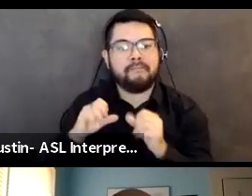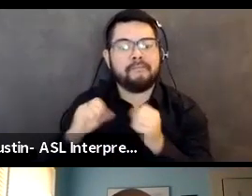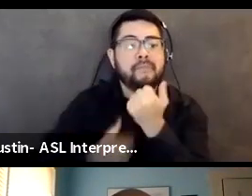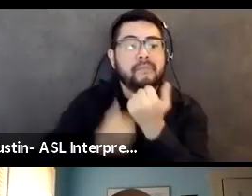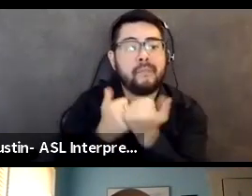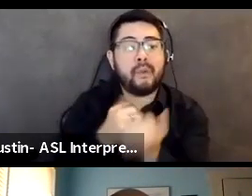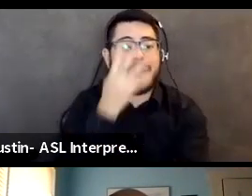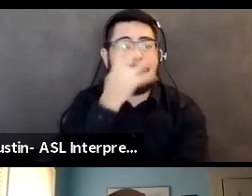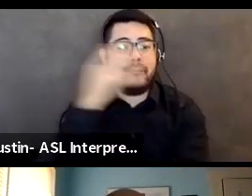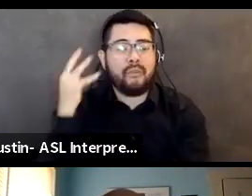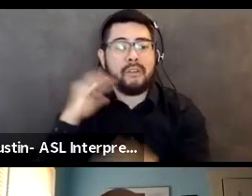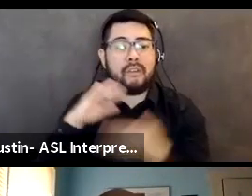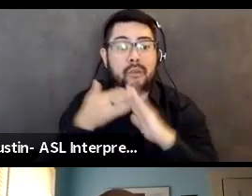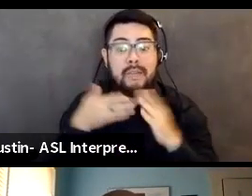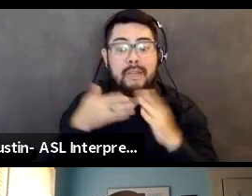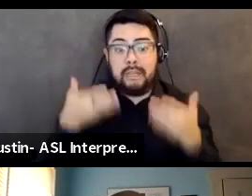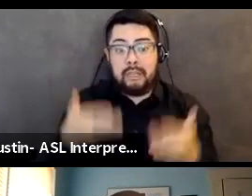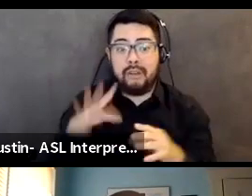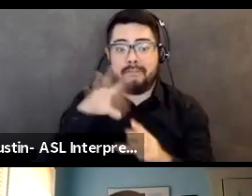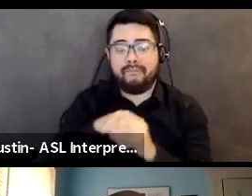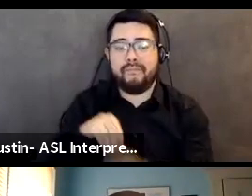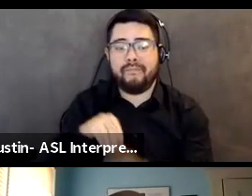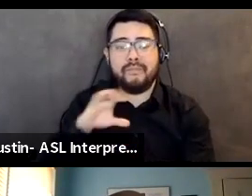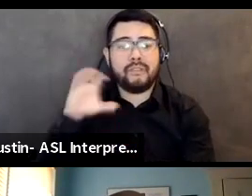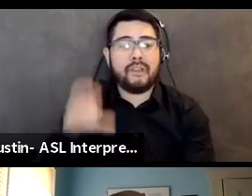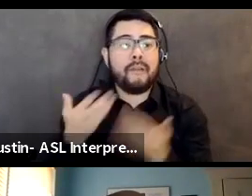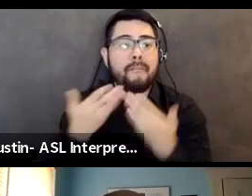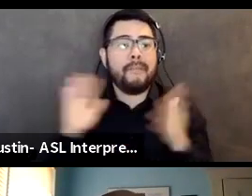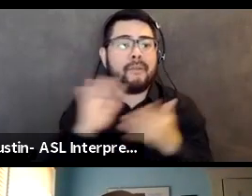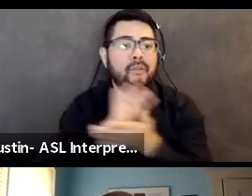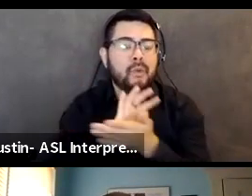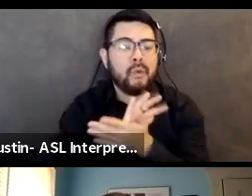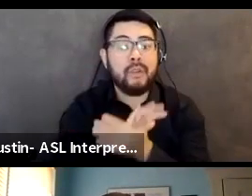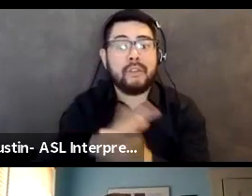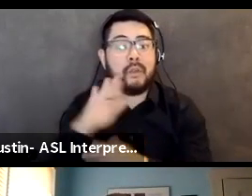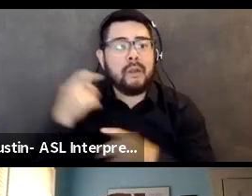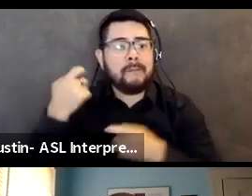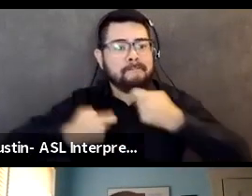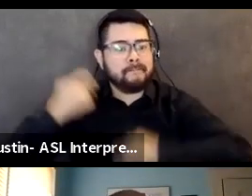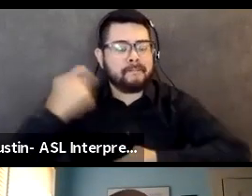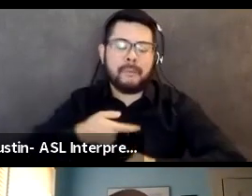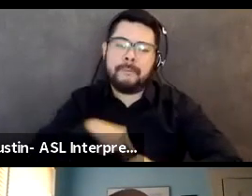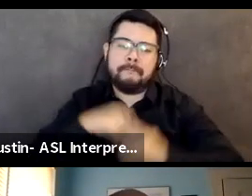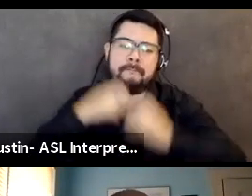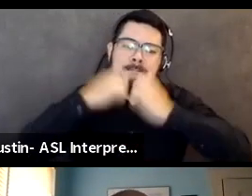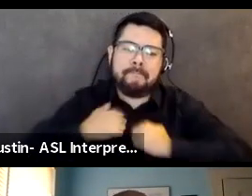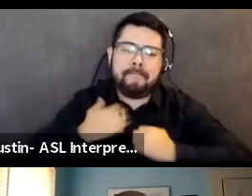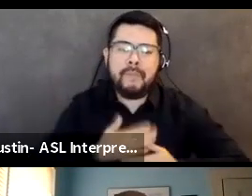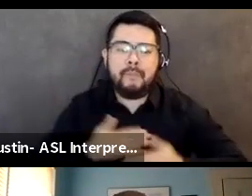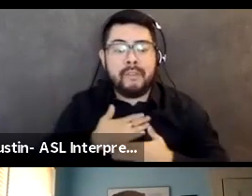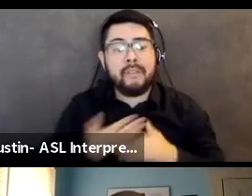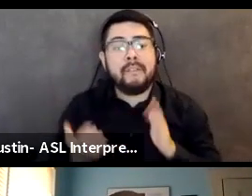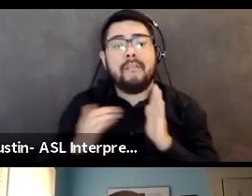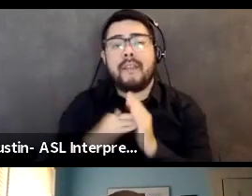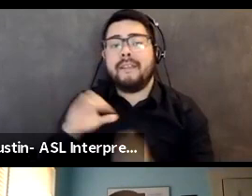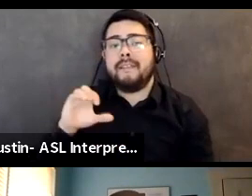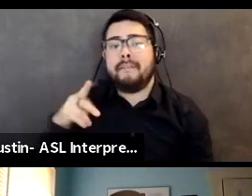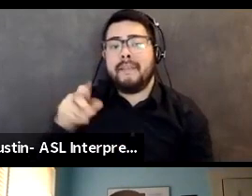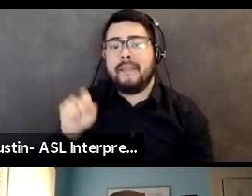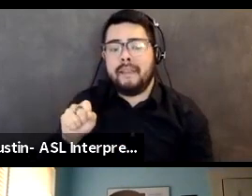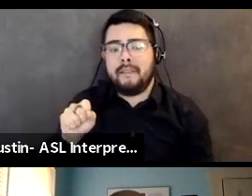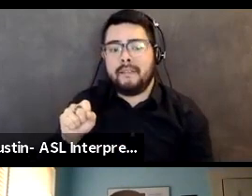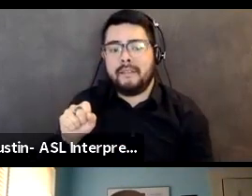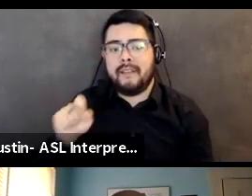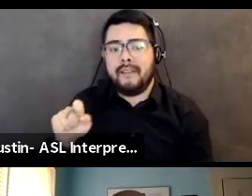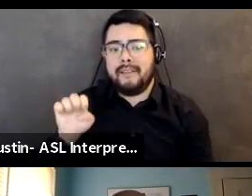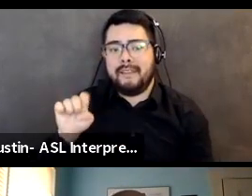student community at cps and we appreciate any donations made to cps.edu forward slash cps